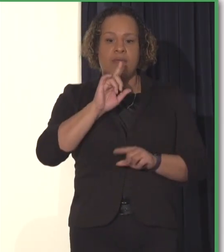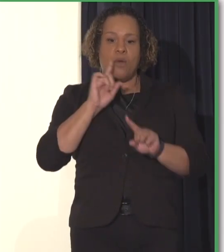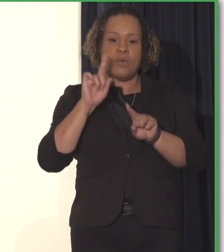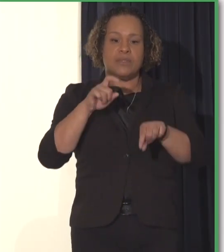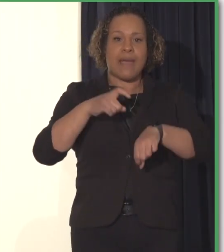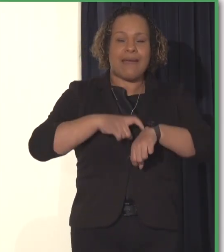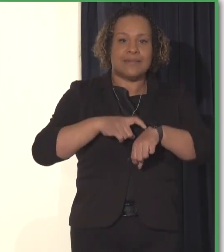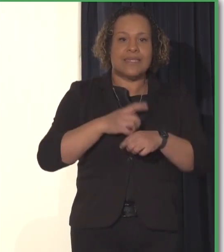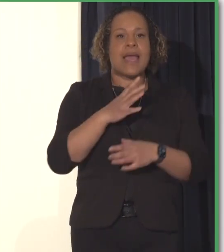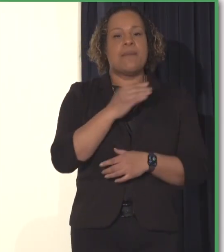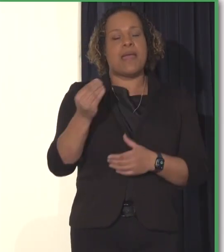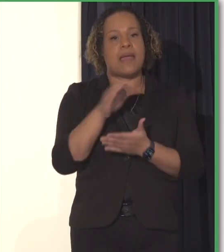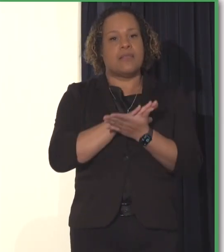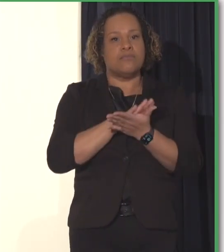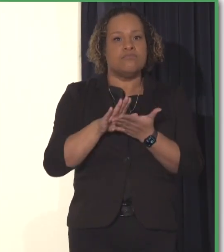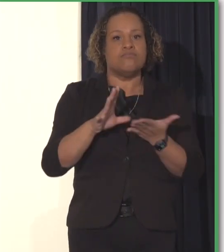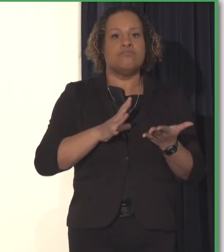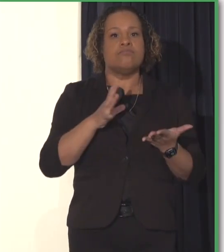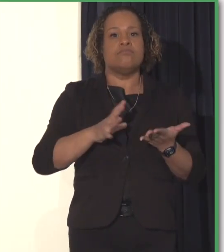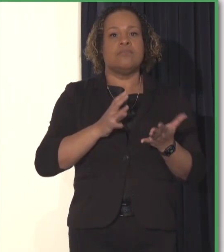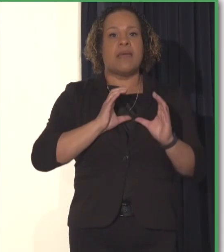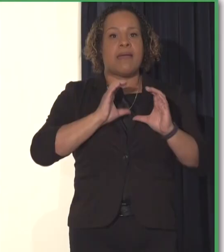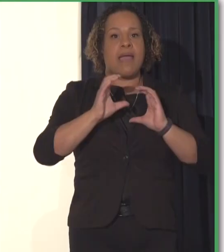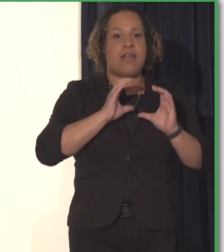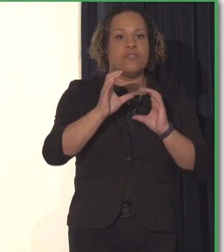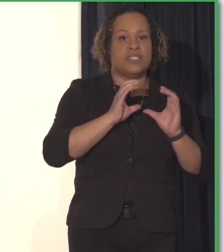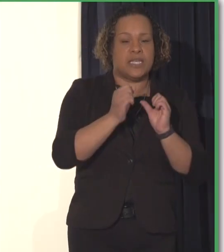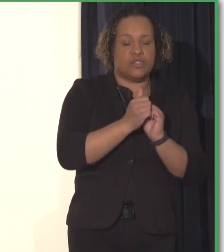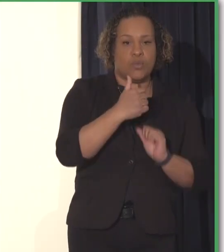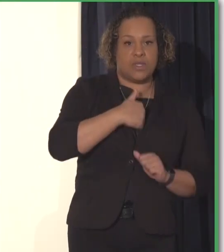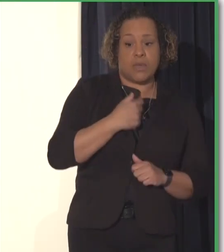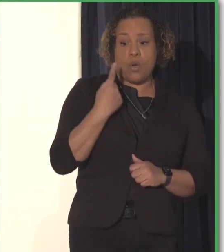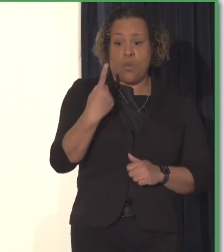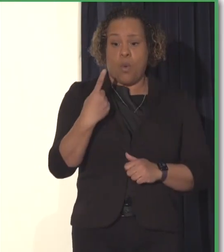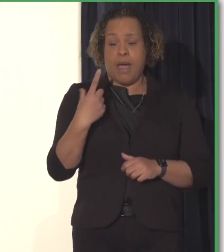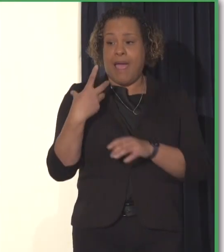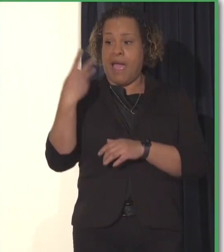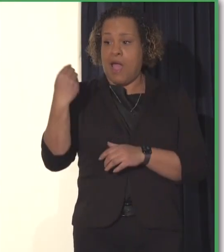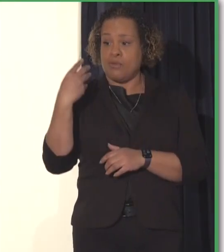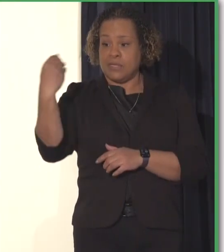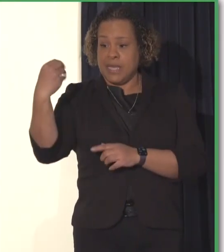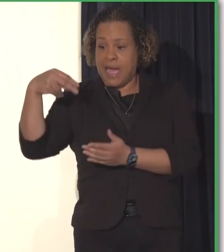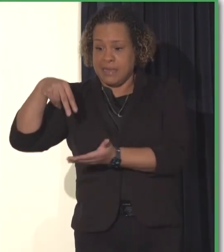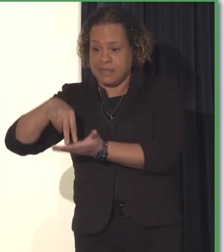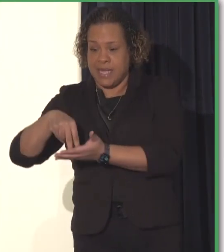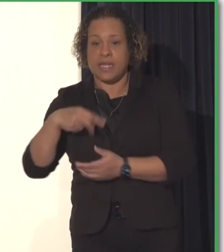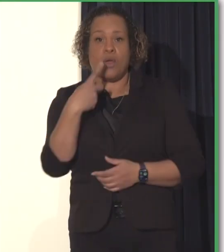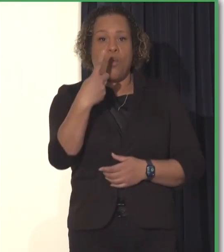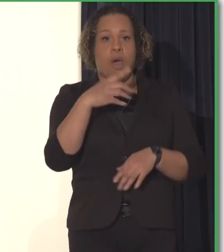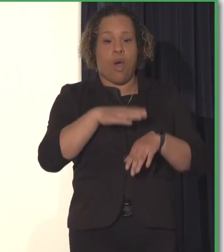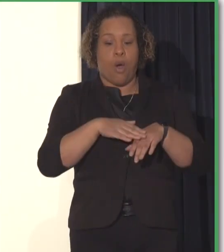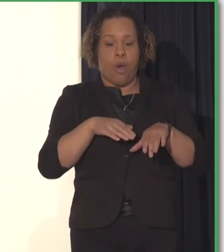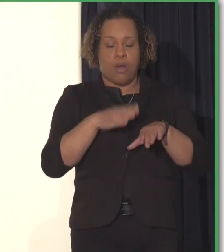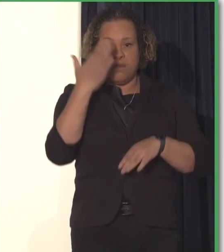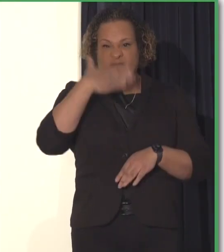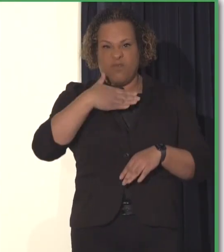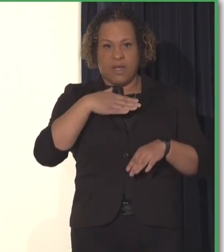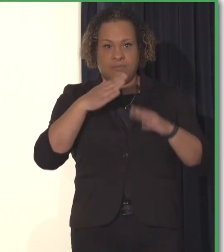that they had with me. One on the porch, one standing outside, and I don't think they get enough recognition, so I just came to do